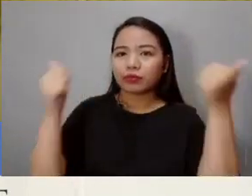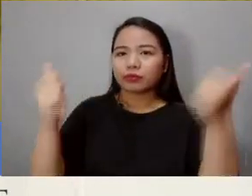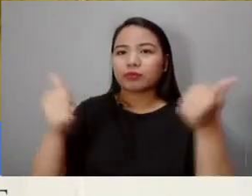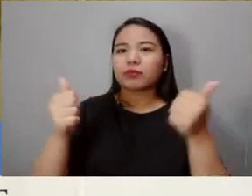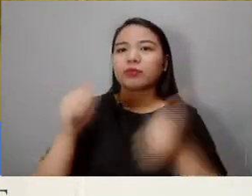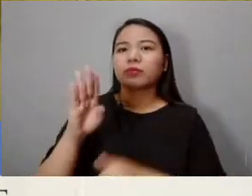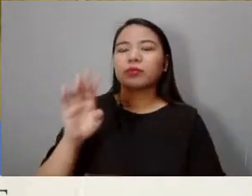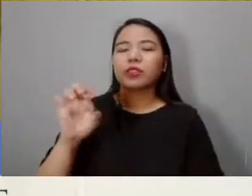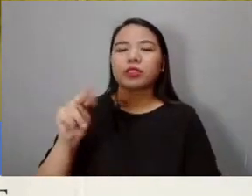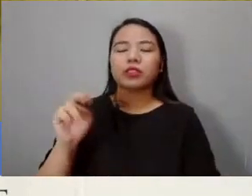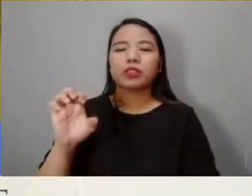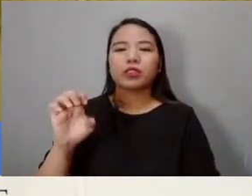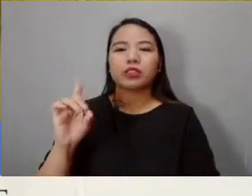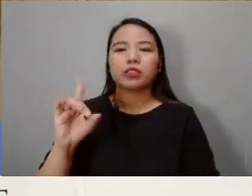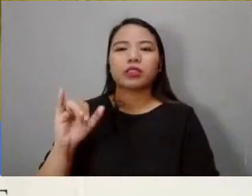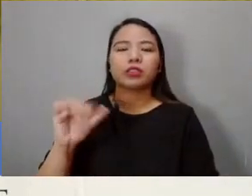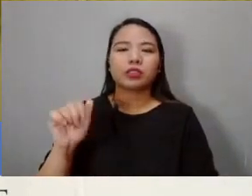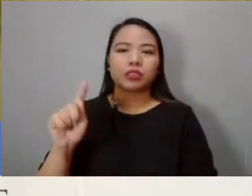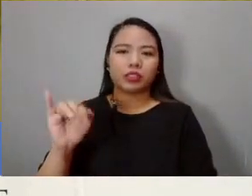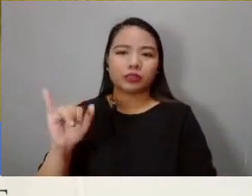presence in the Philippines.